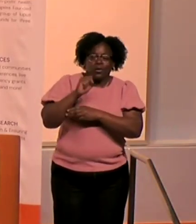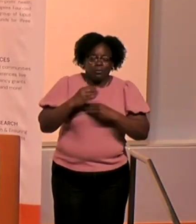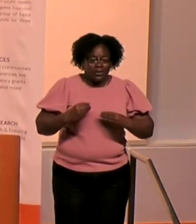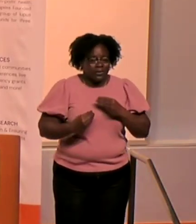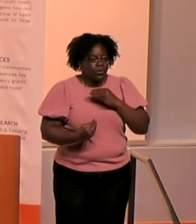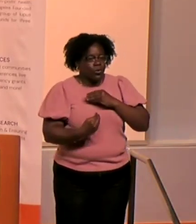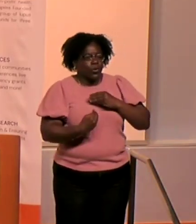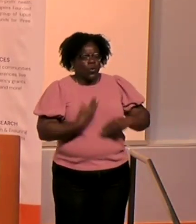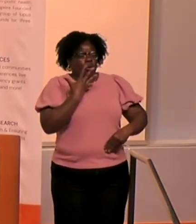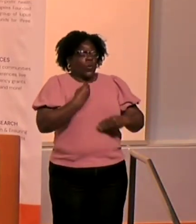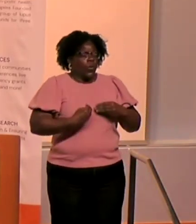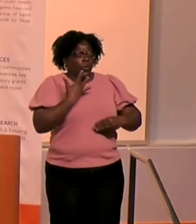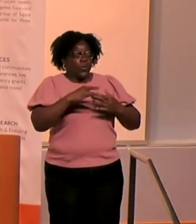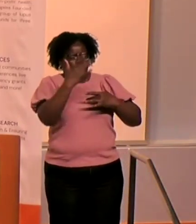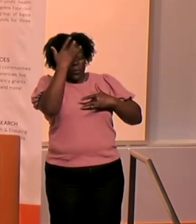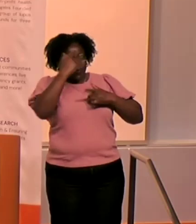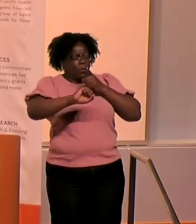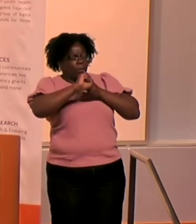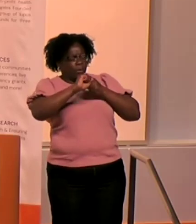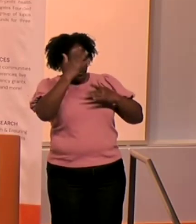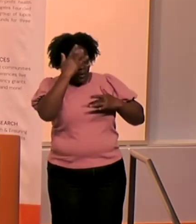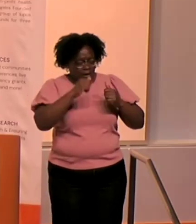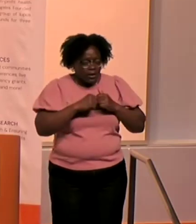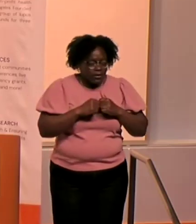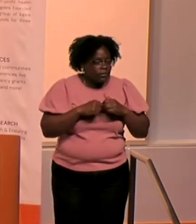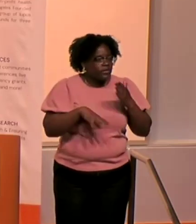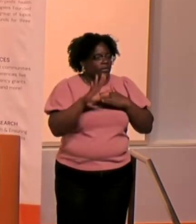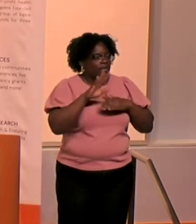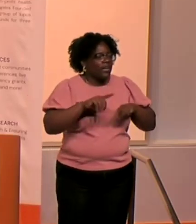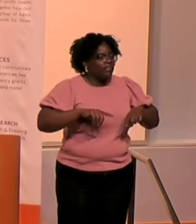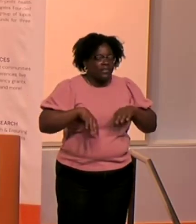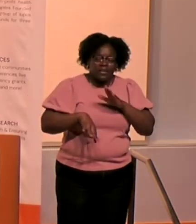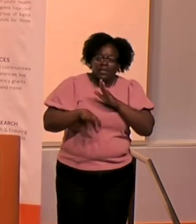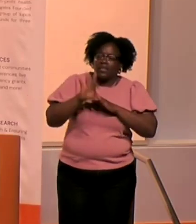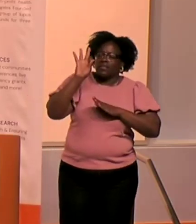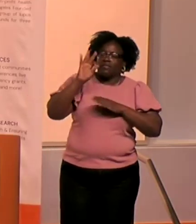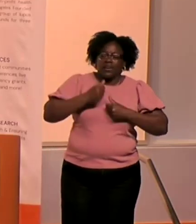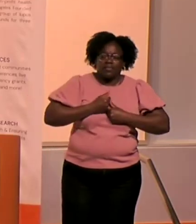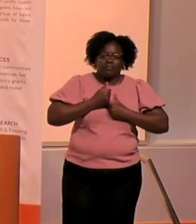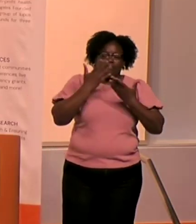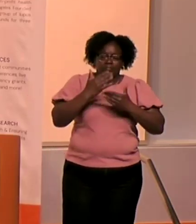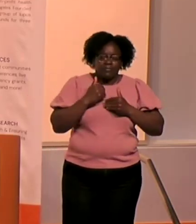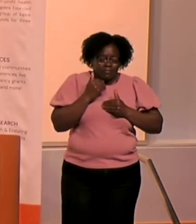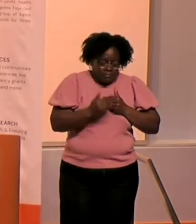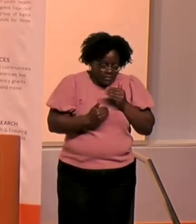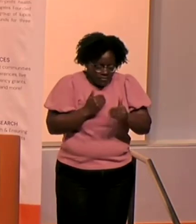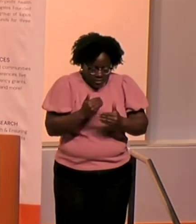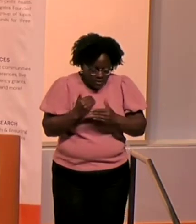that although I loved to do that, I needed to find a different outlet and how to do that and navigate my